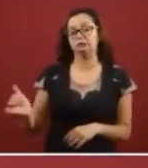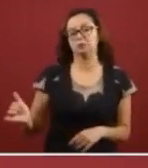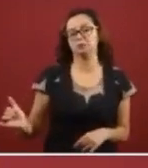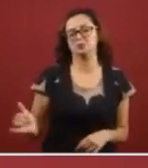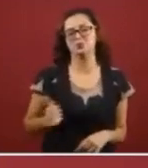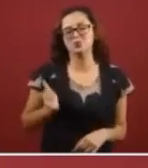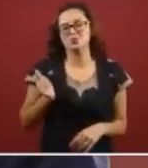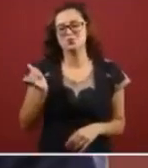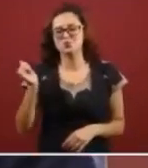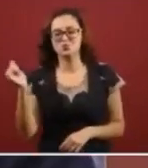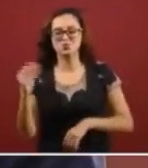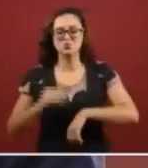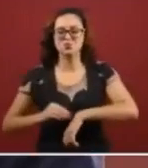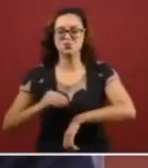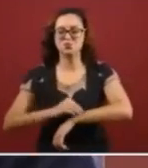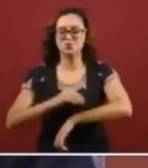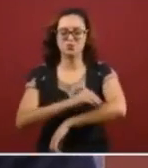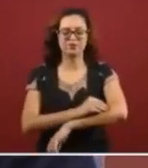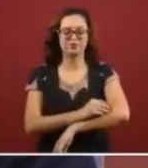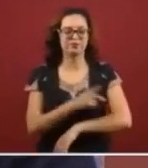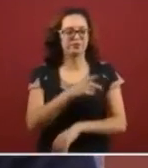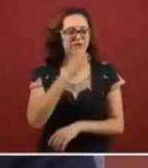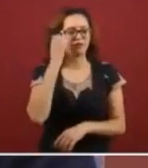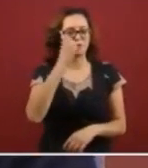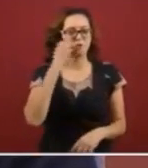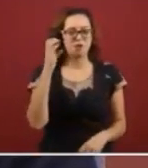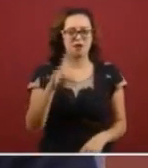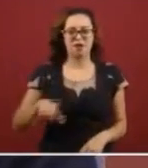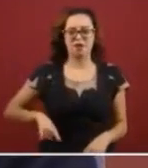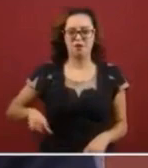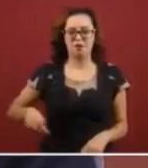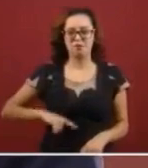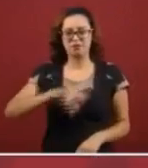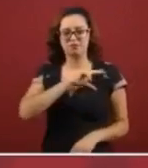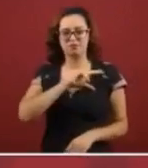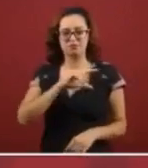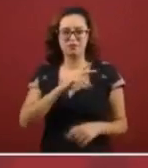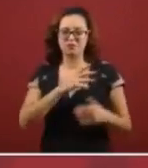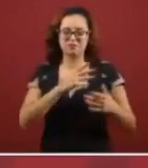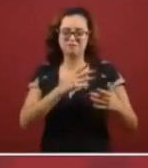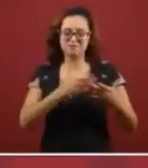They used as an excuse that we had no excellence in our education,